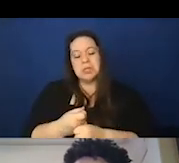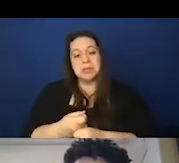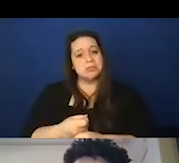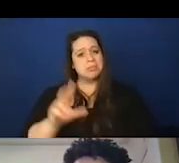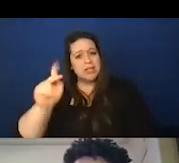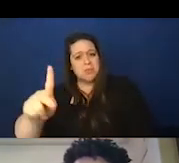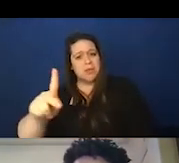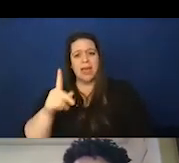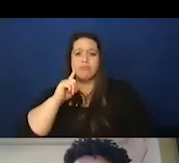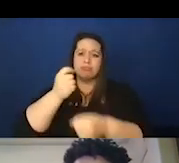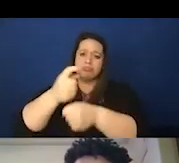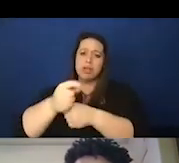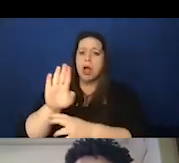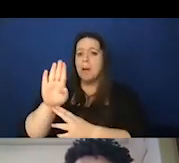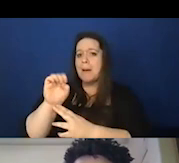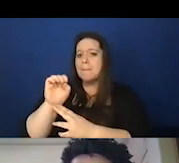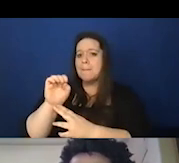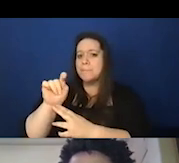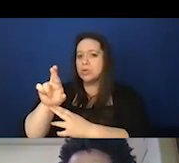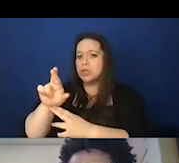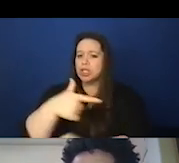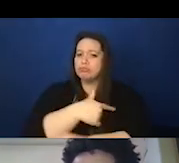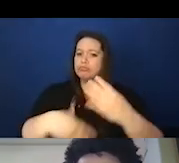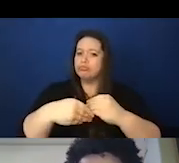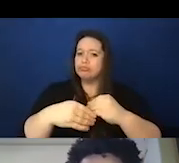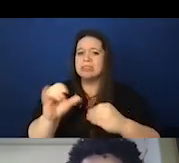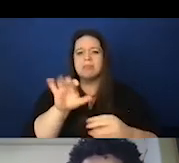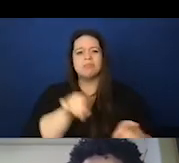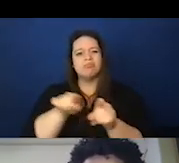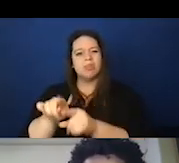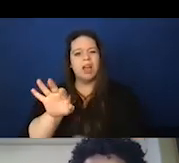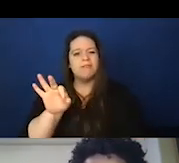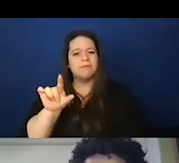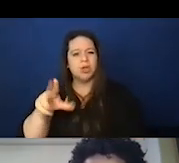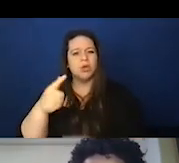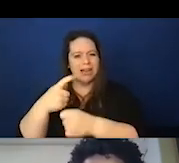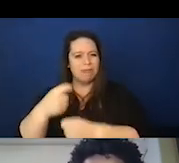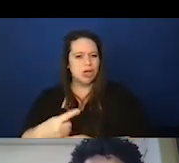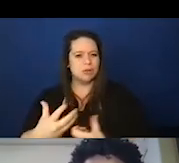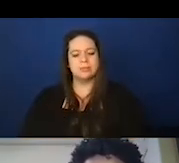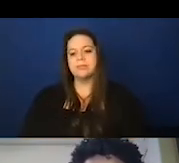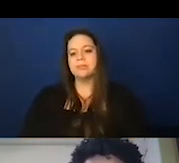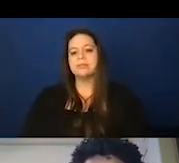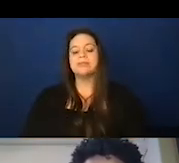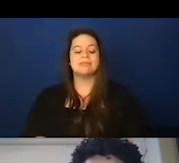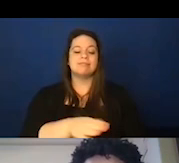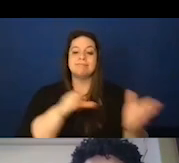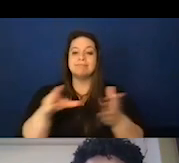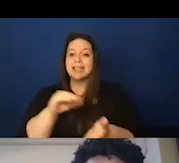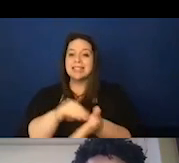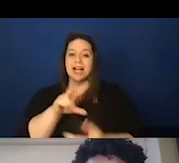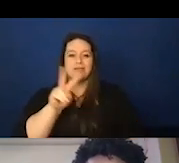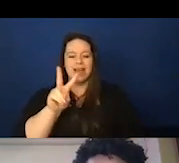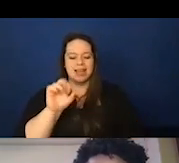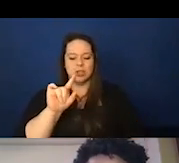flu. Thank you. And I agree completely. I think one of the things that people have to